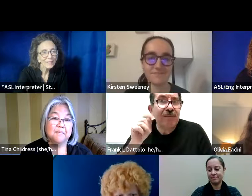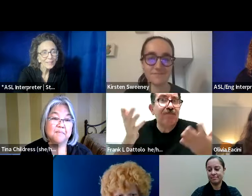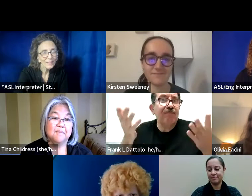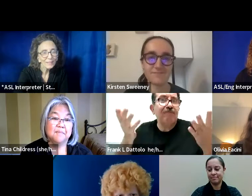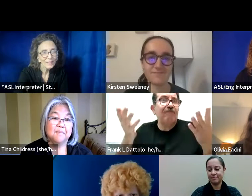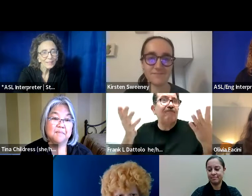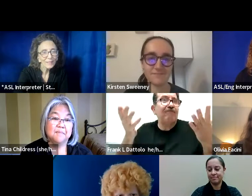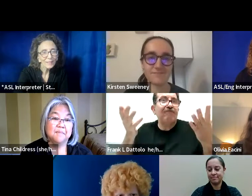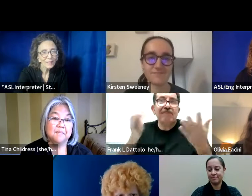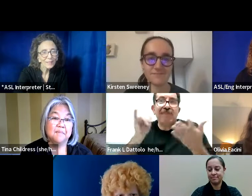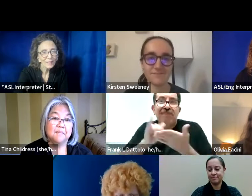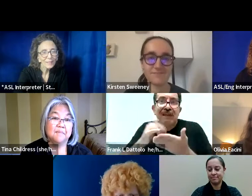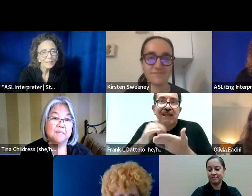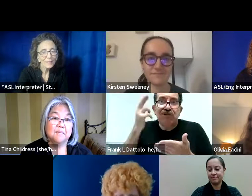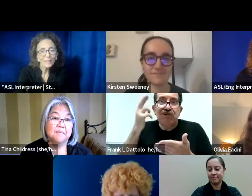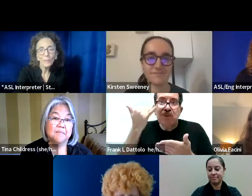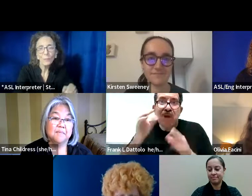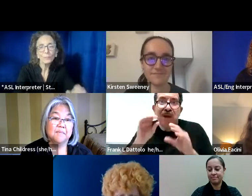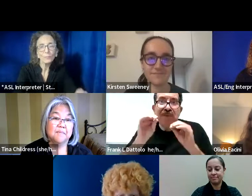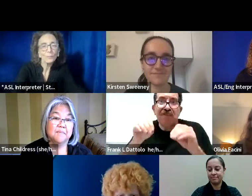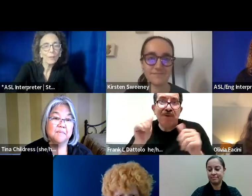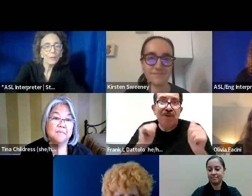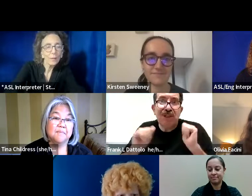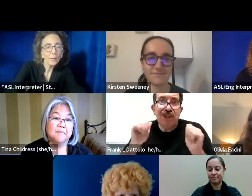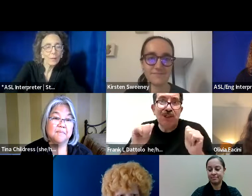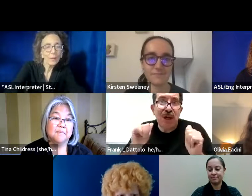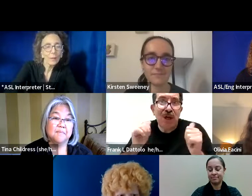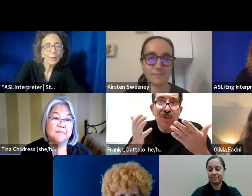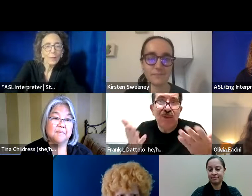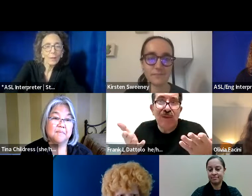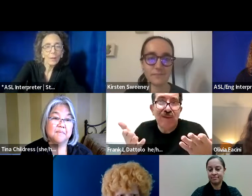go see a play that's already cast.